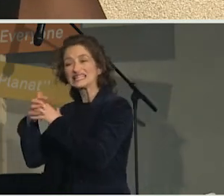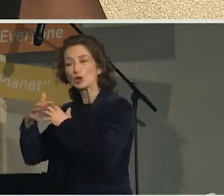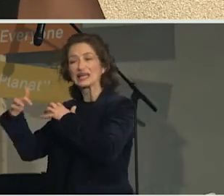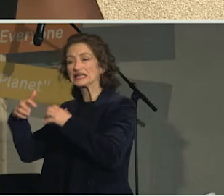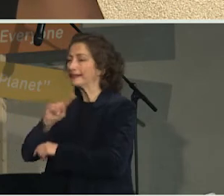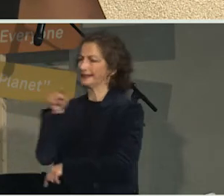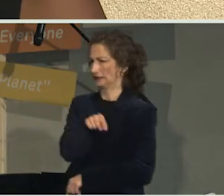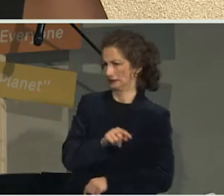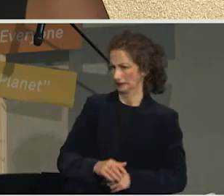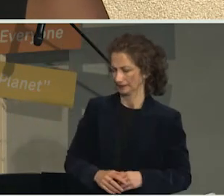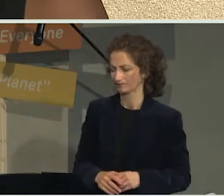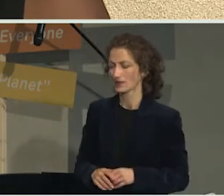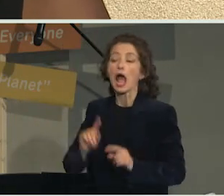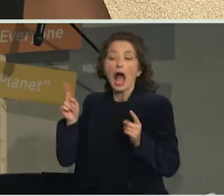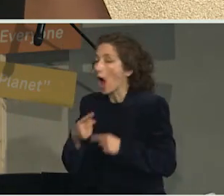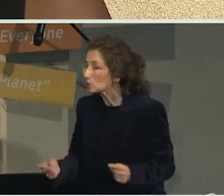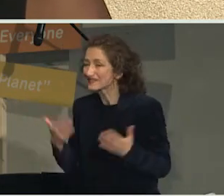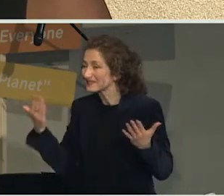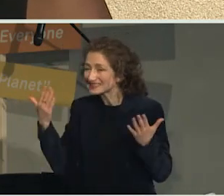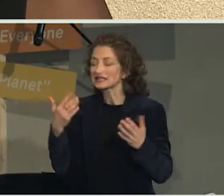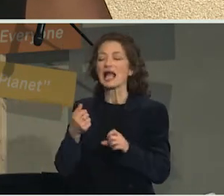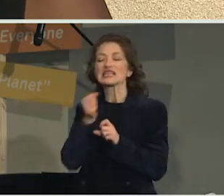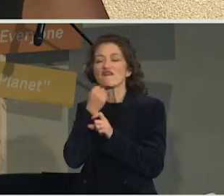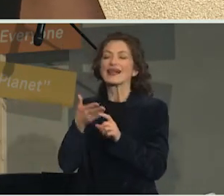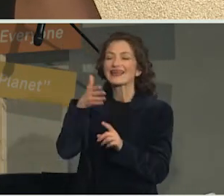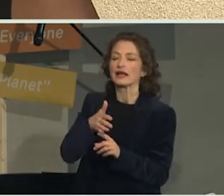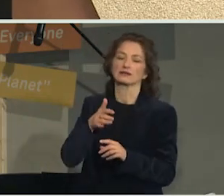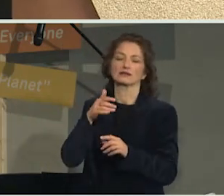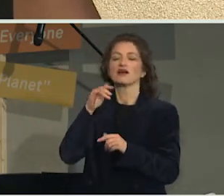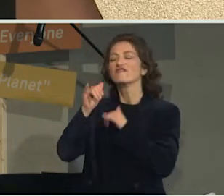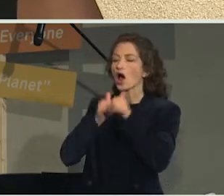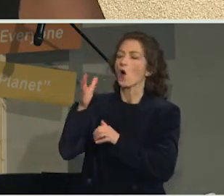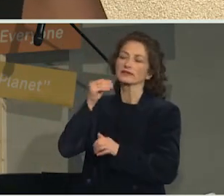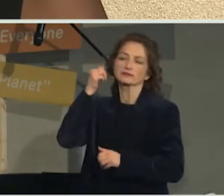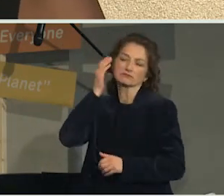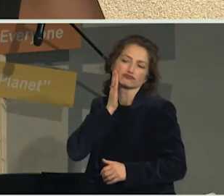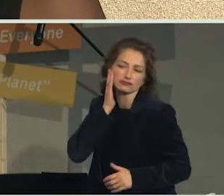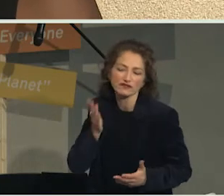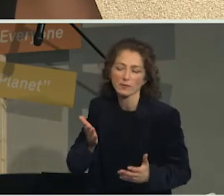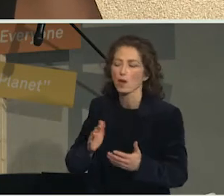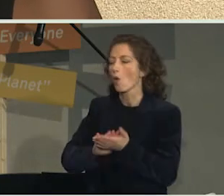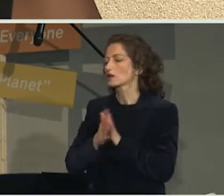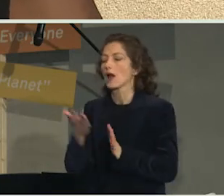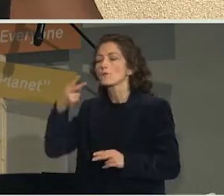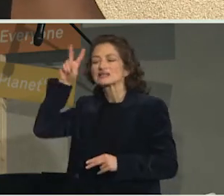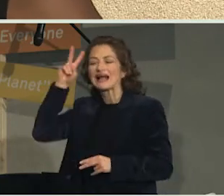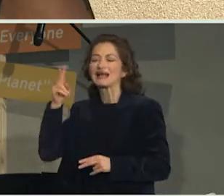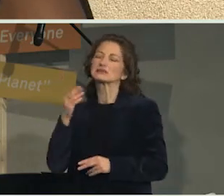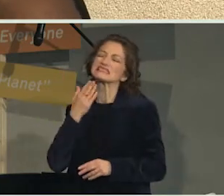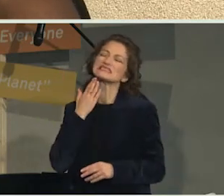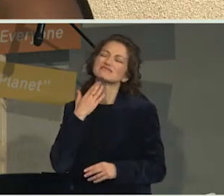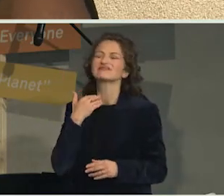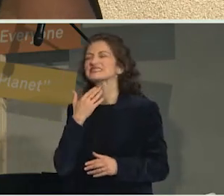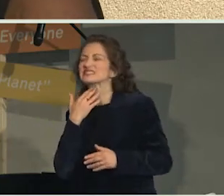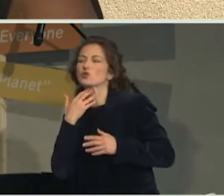also about violence against women of color. It wasn't about sexual abuse, police sexual abuse of women